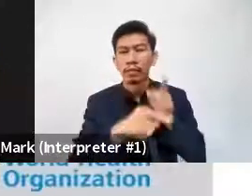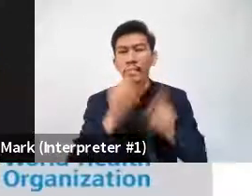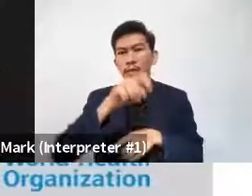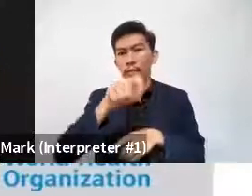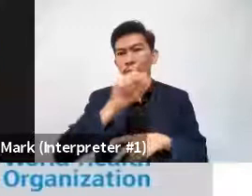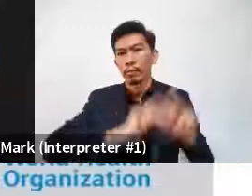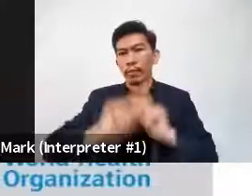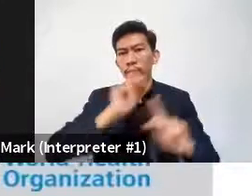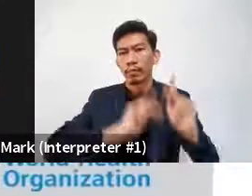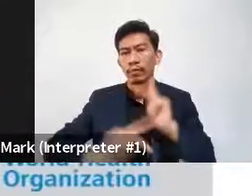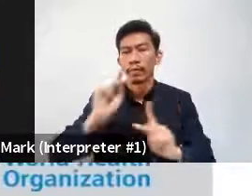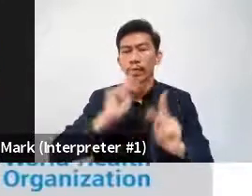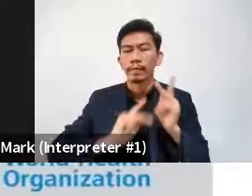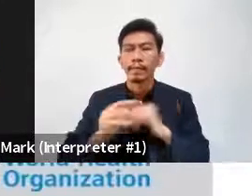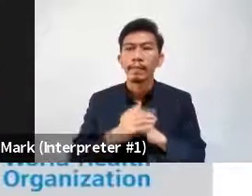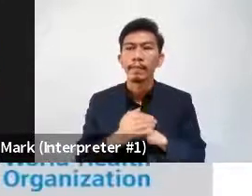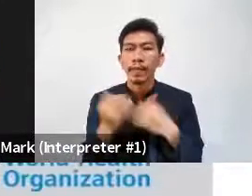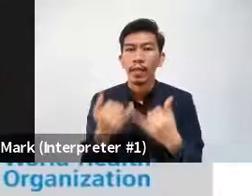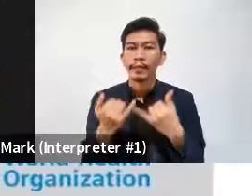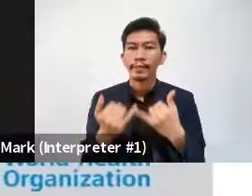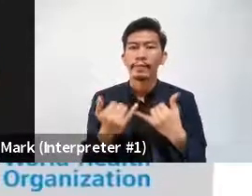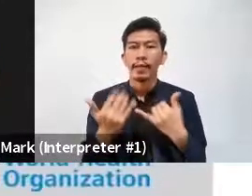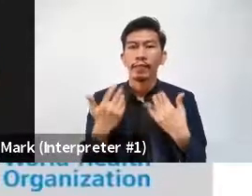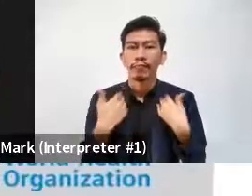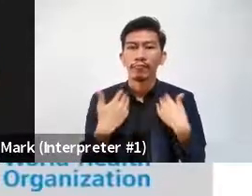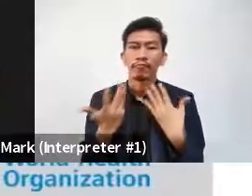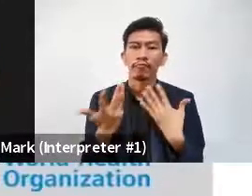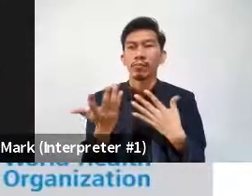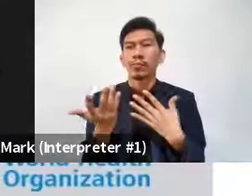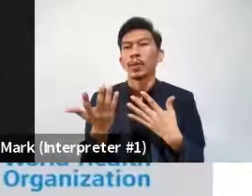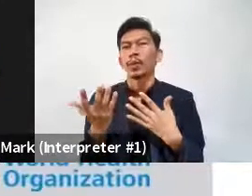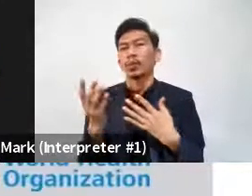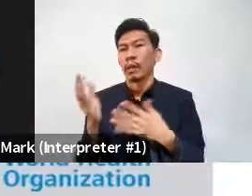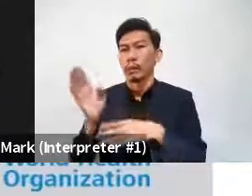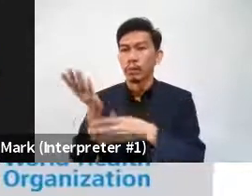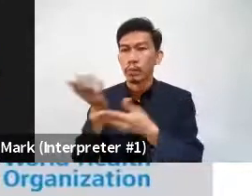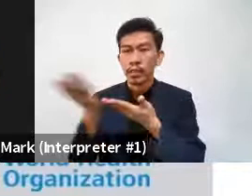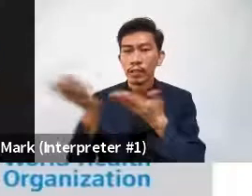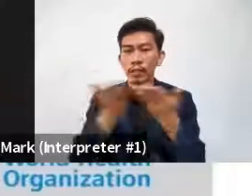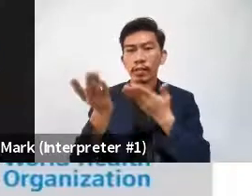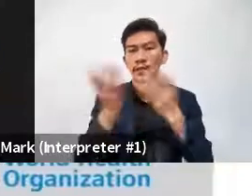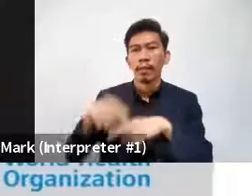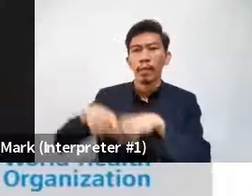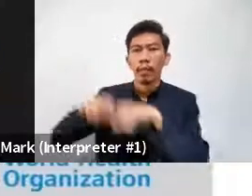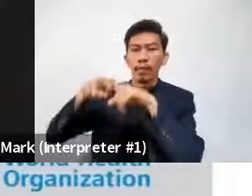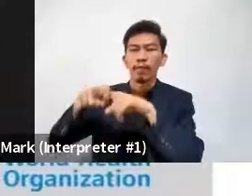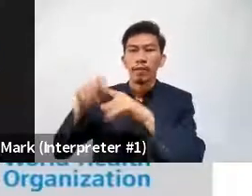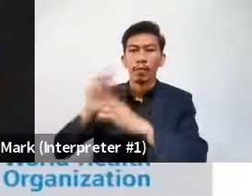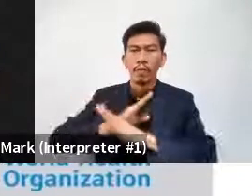by NCDs. And right now, there's a clear disruption of services for the prevention and treatment